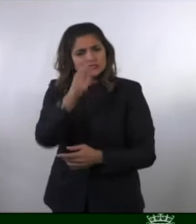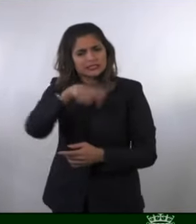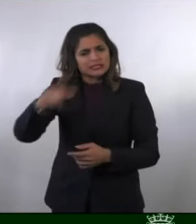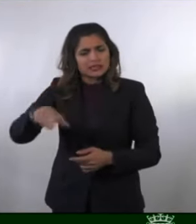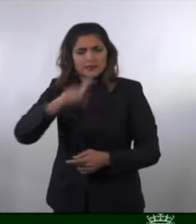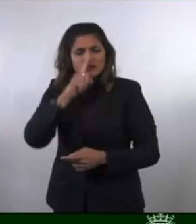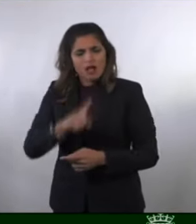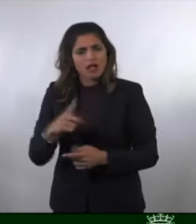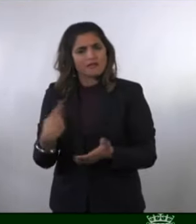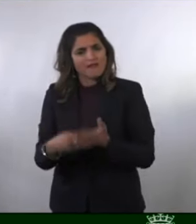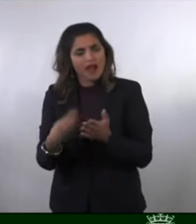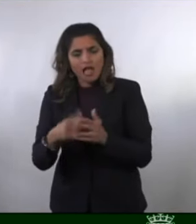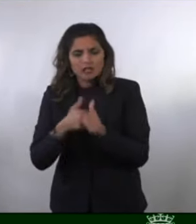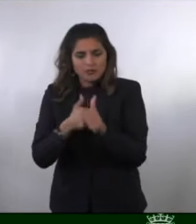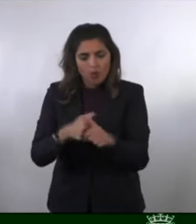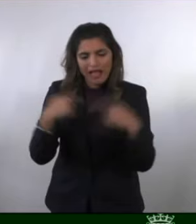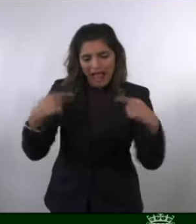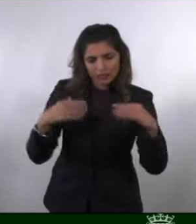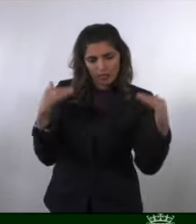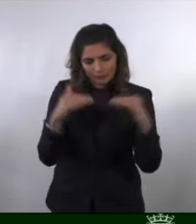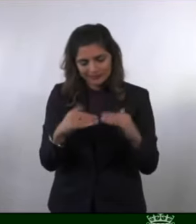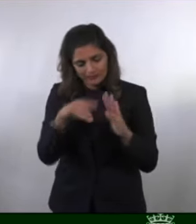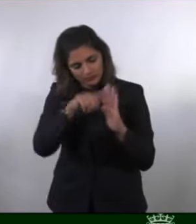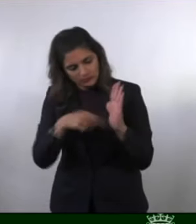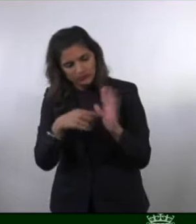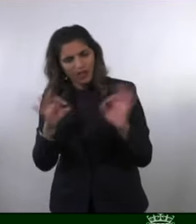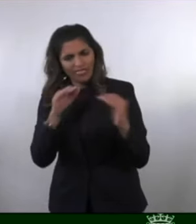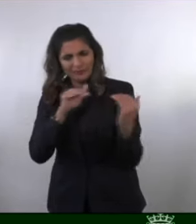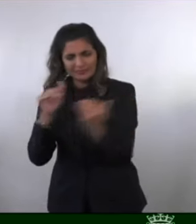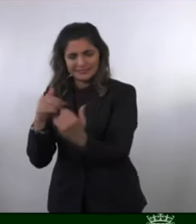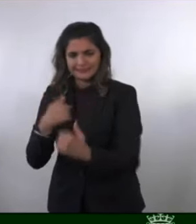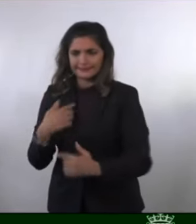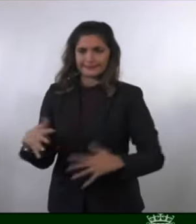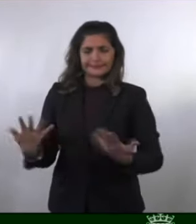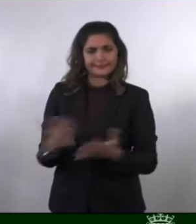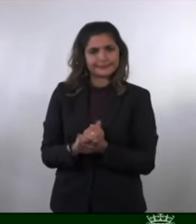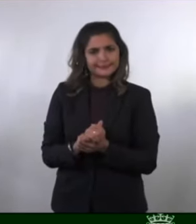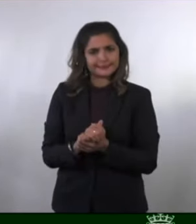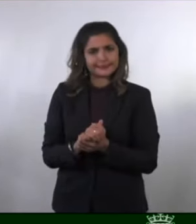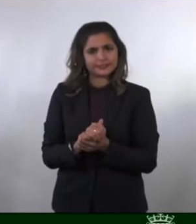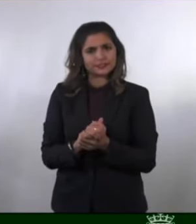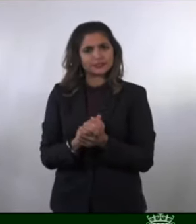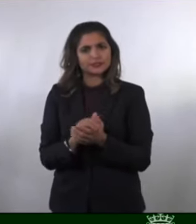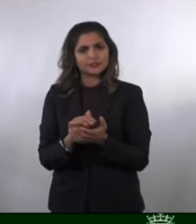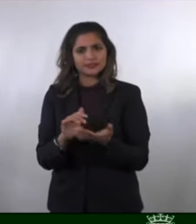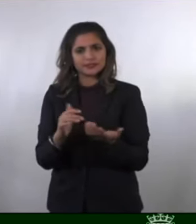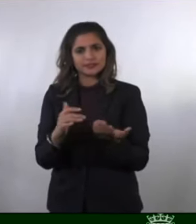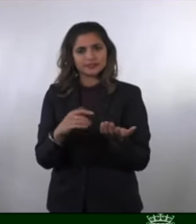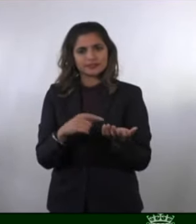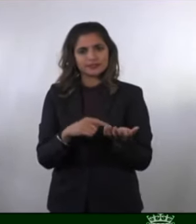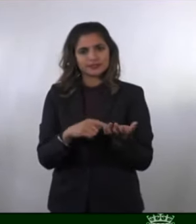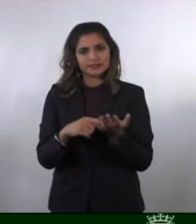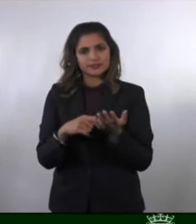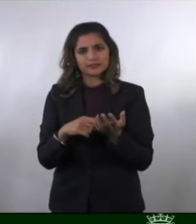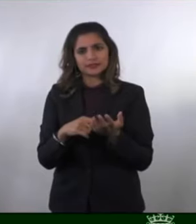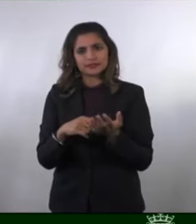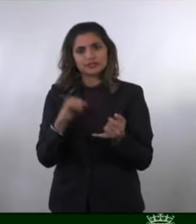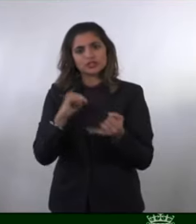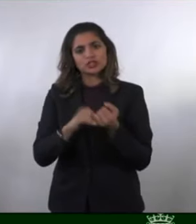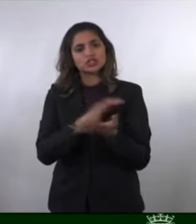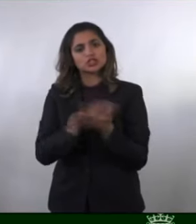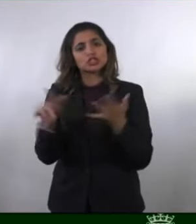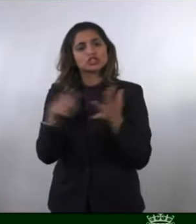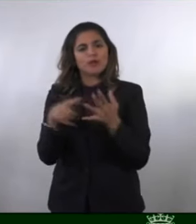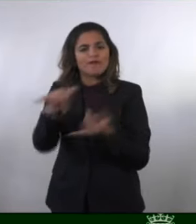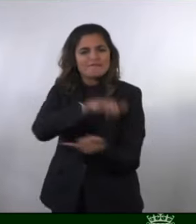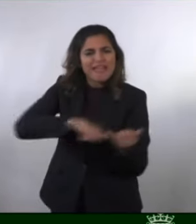of financial support. So will the Prime Minister agree to meet with myself and the Showman's Guild to look at how they can support people who run our fairs and showgrounds? Hear, hear. Prime